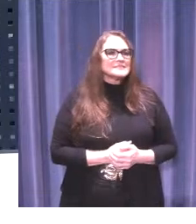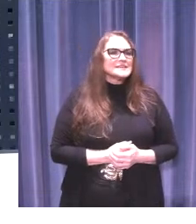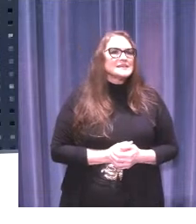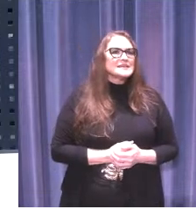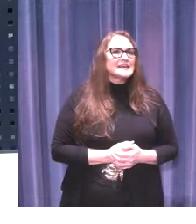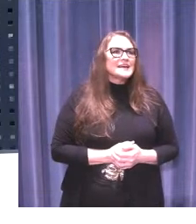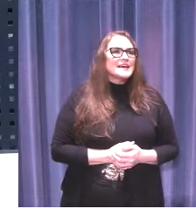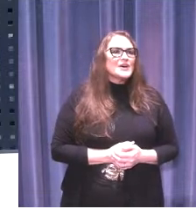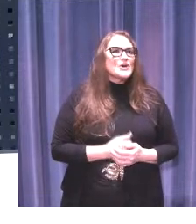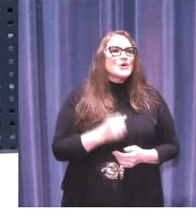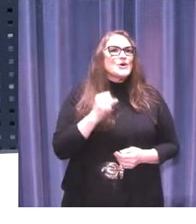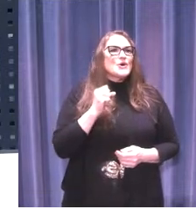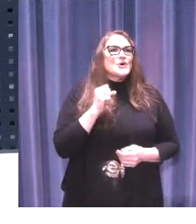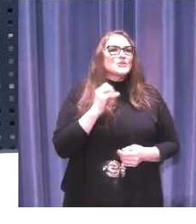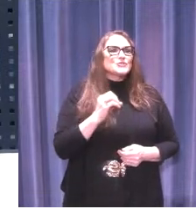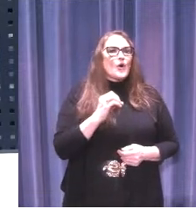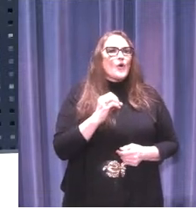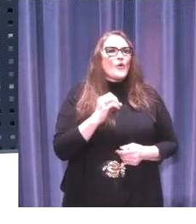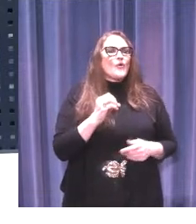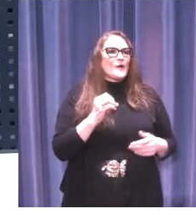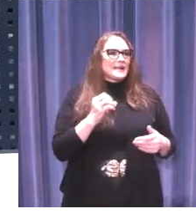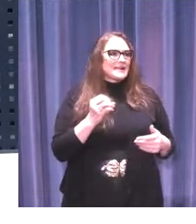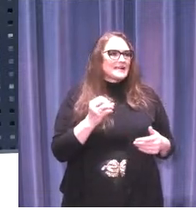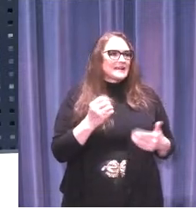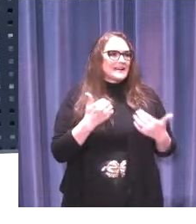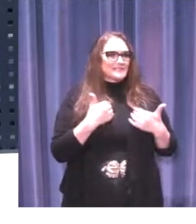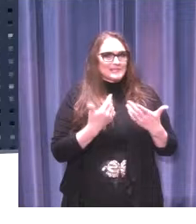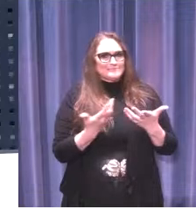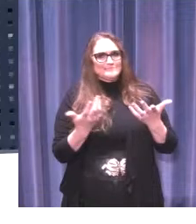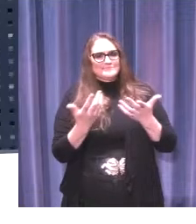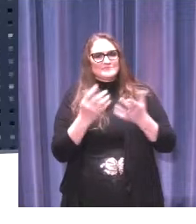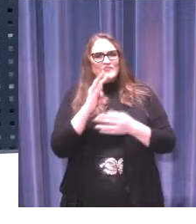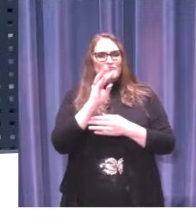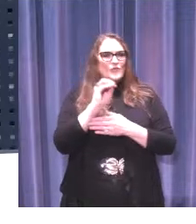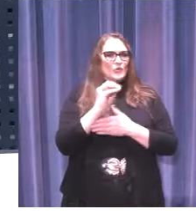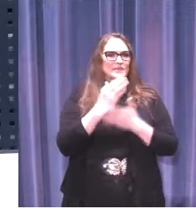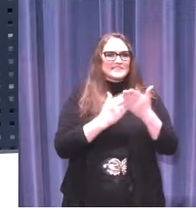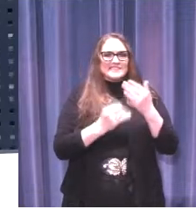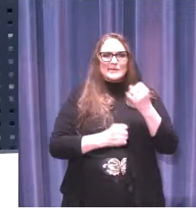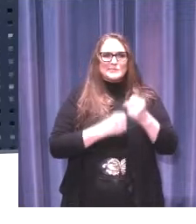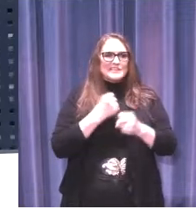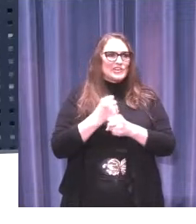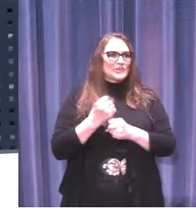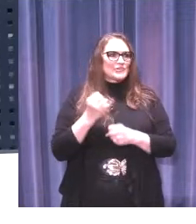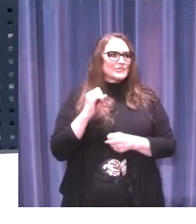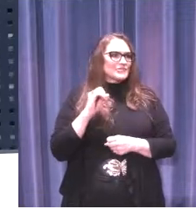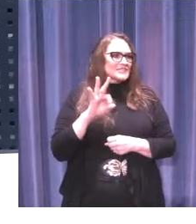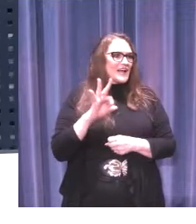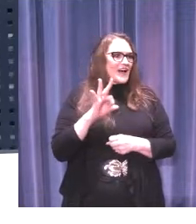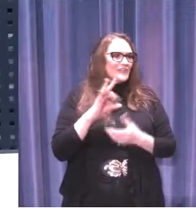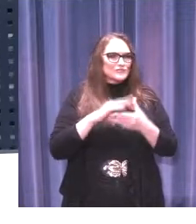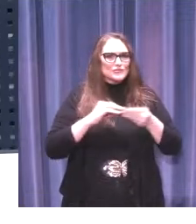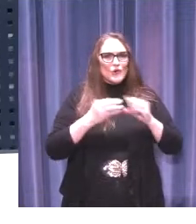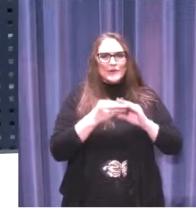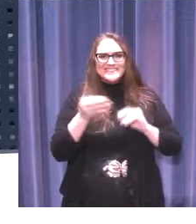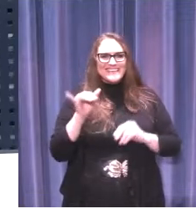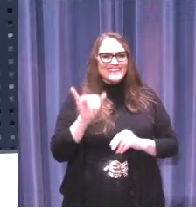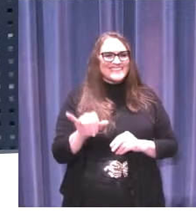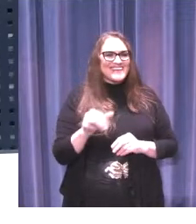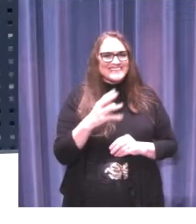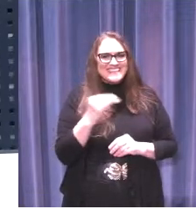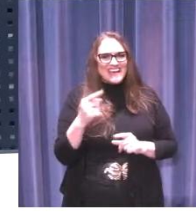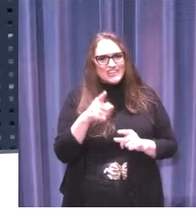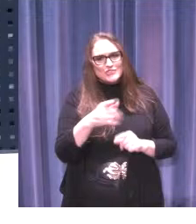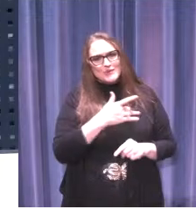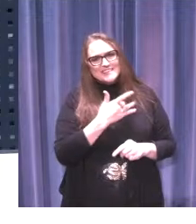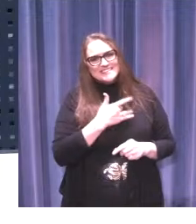So I've got, 40 some years of stories like those, and as you can